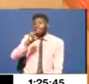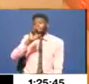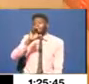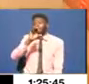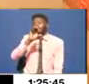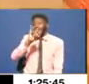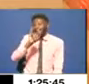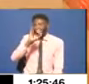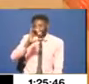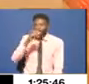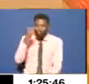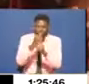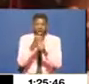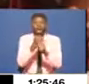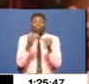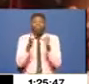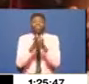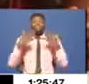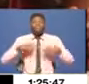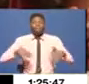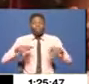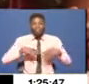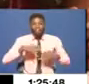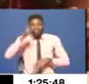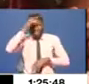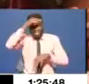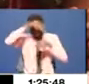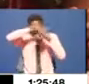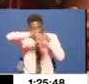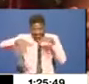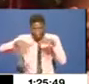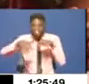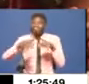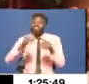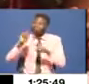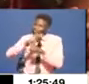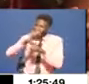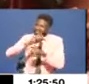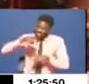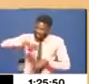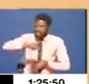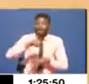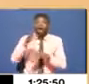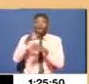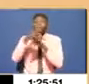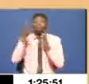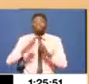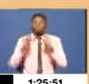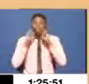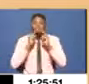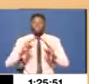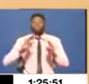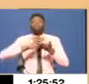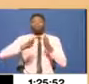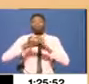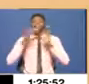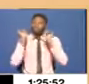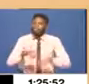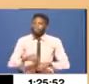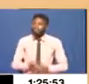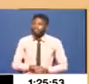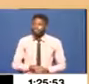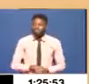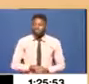the grassroots level by training them to become ambassadors of peace. We must also talk to our youth. Why are the